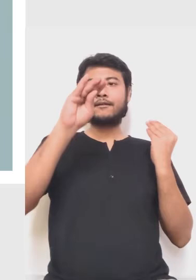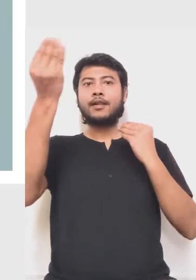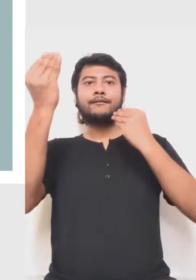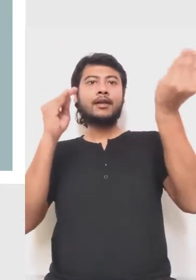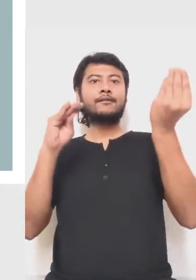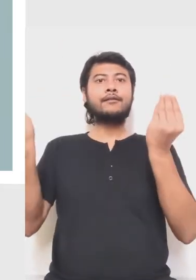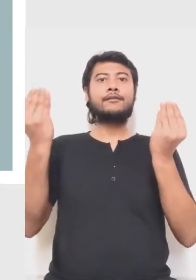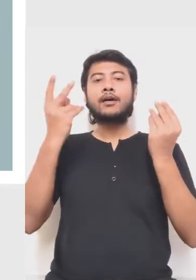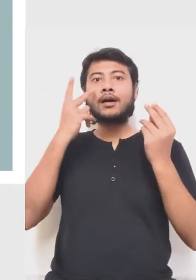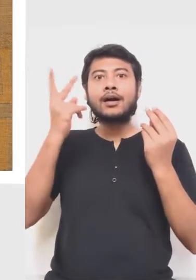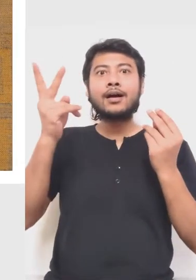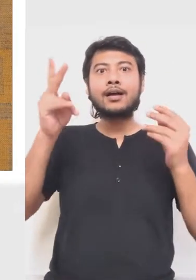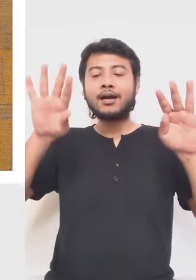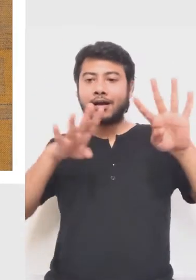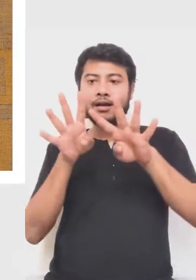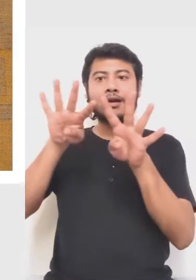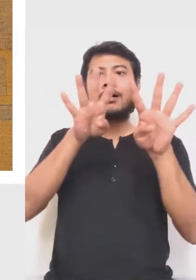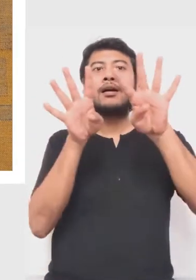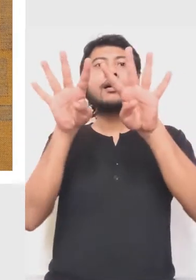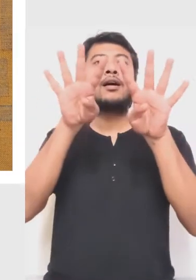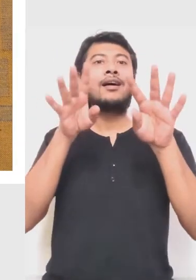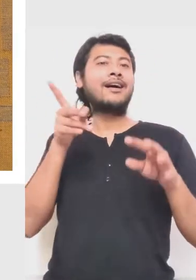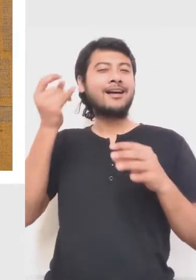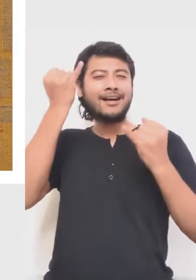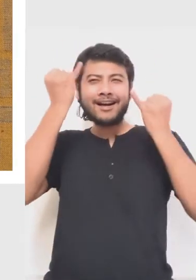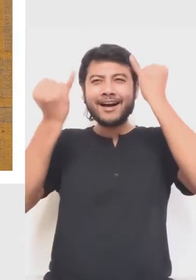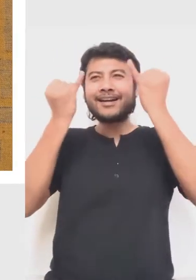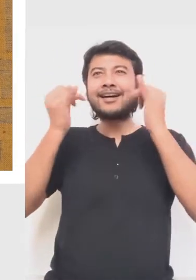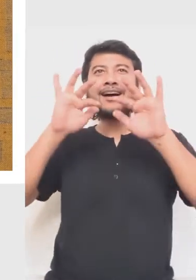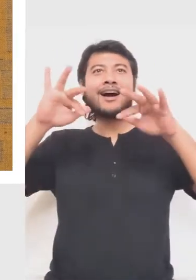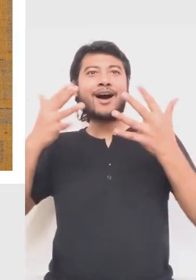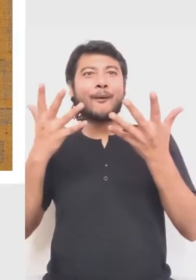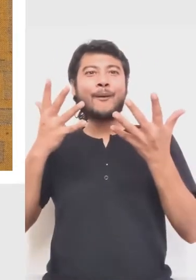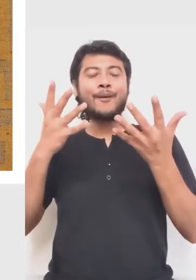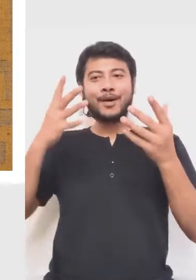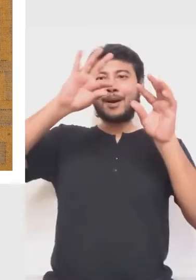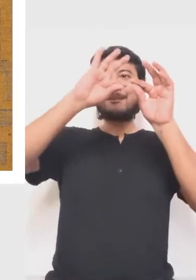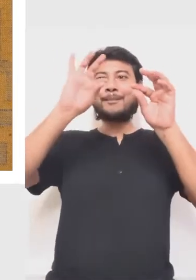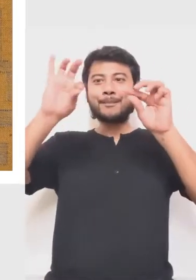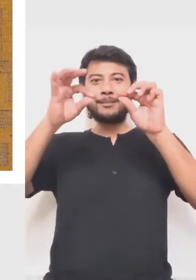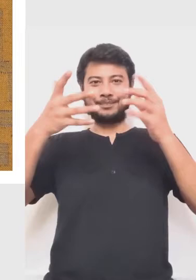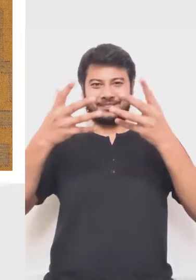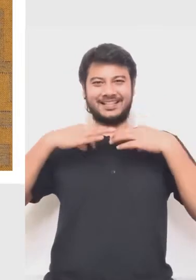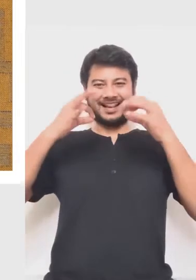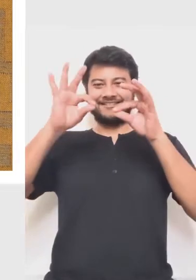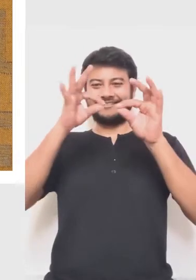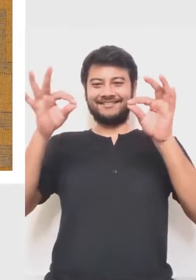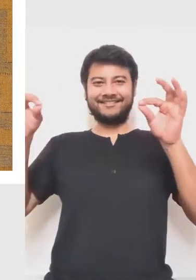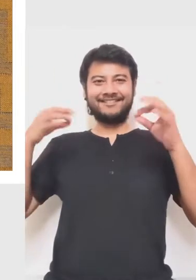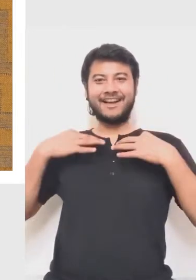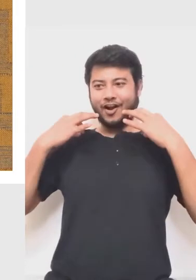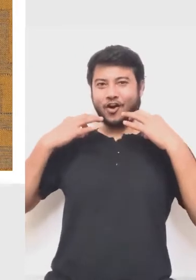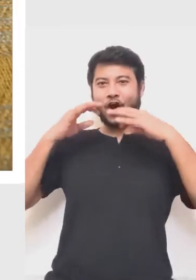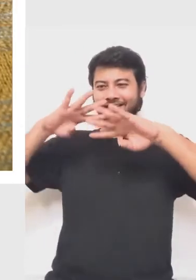the canvas and then unraveling parts of the jute threads to reveal the patterns of the woven material visualizes